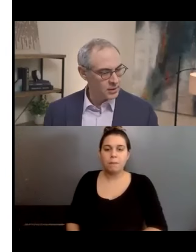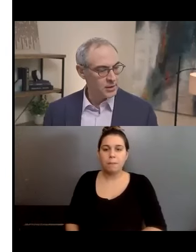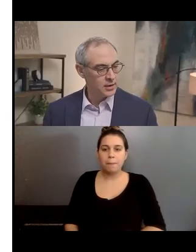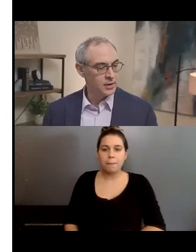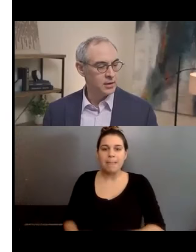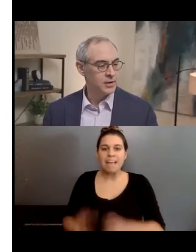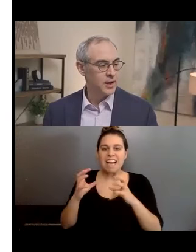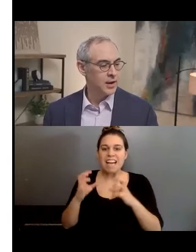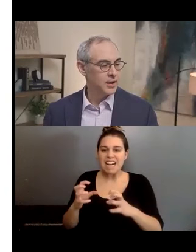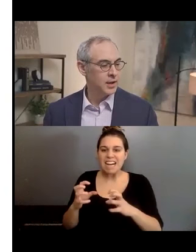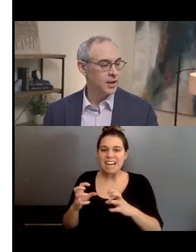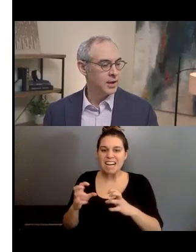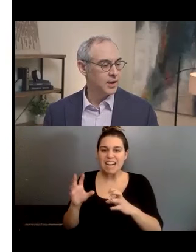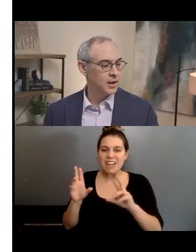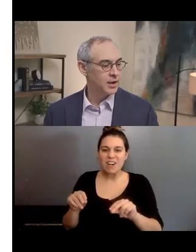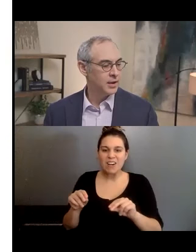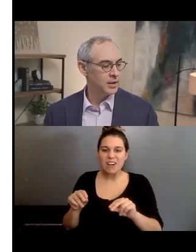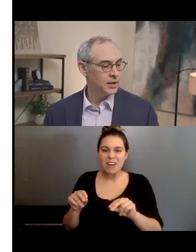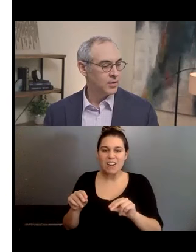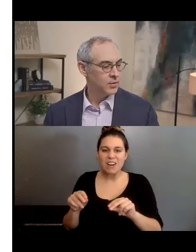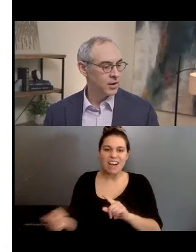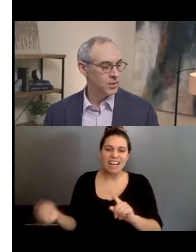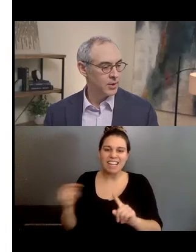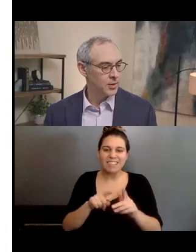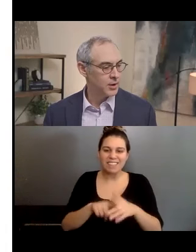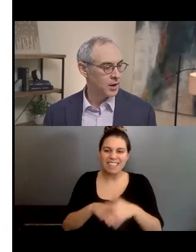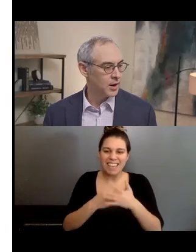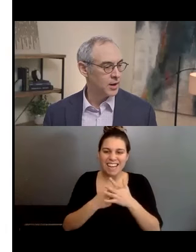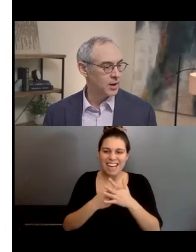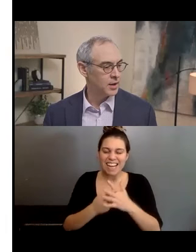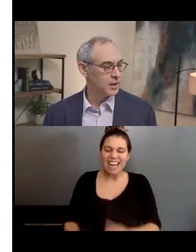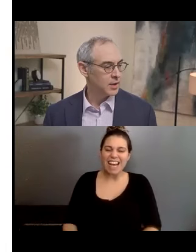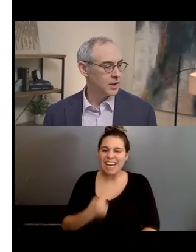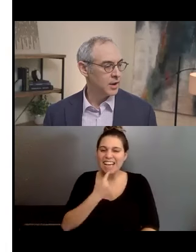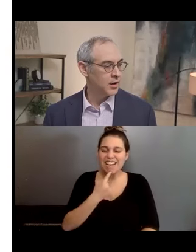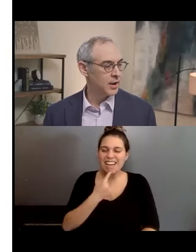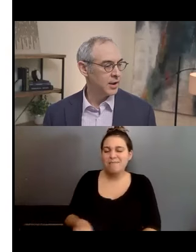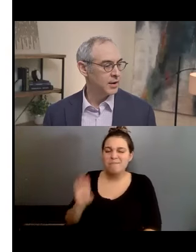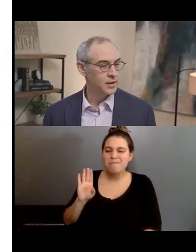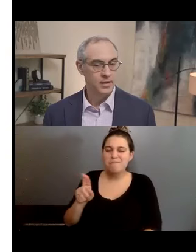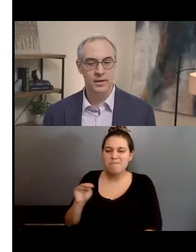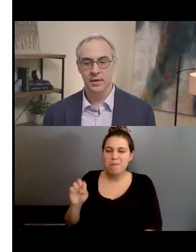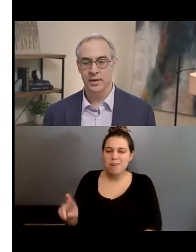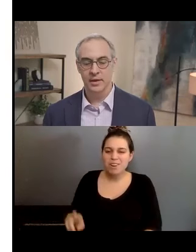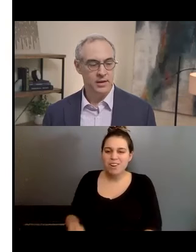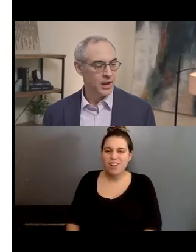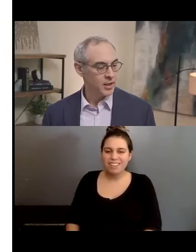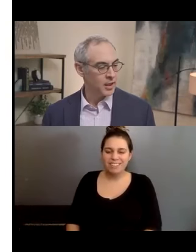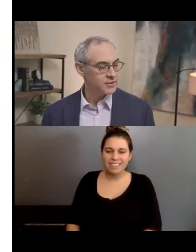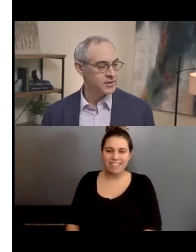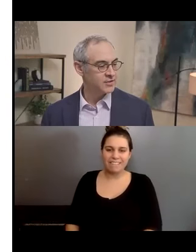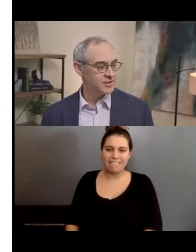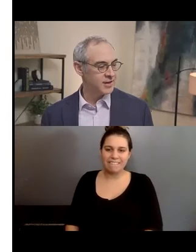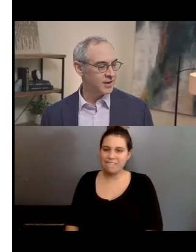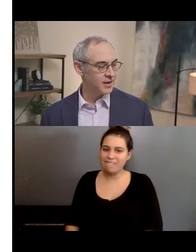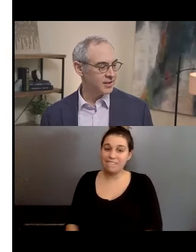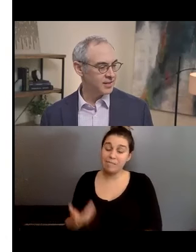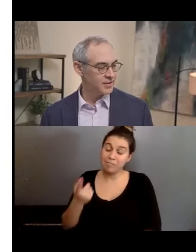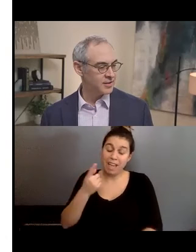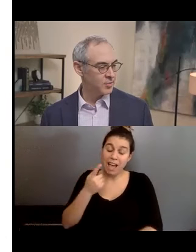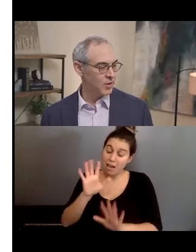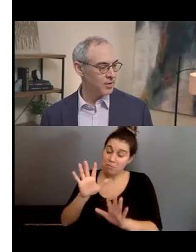oh no, not again. What a bummer. All right. I love seeing